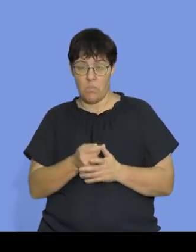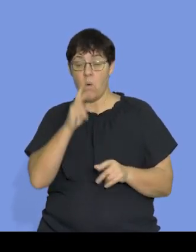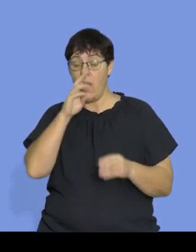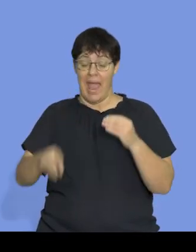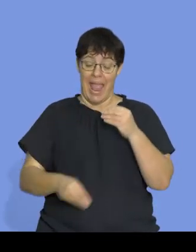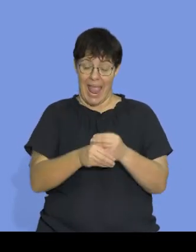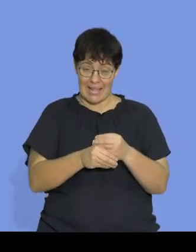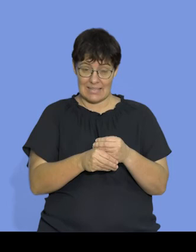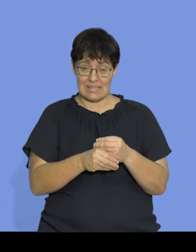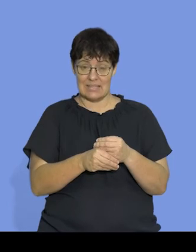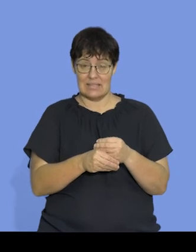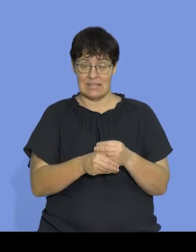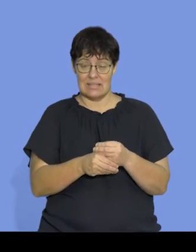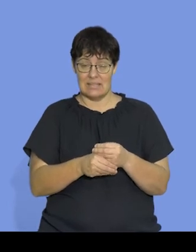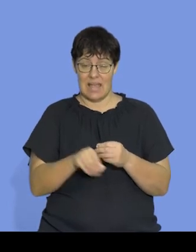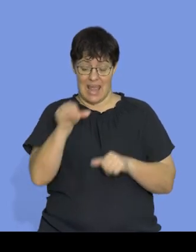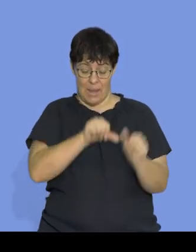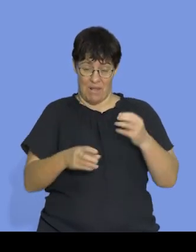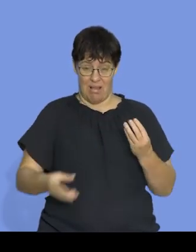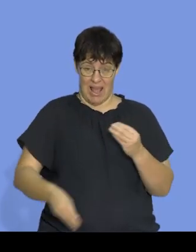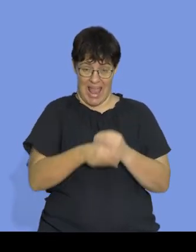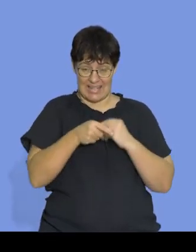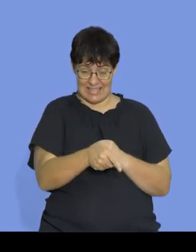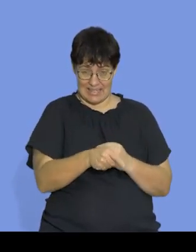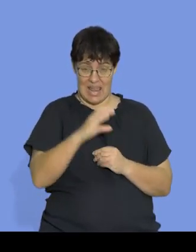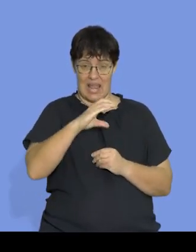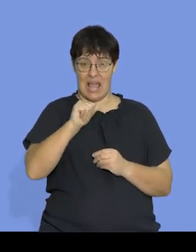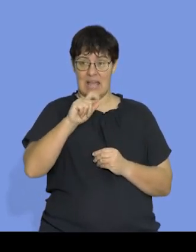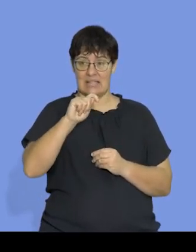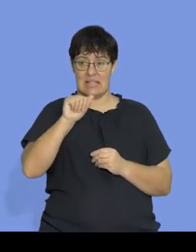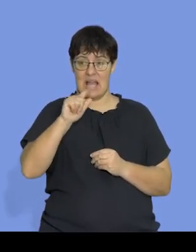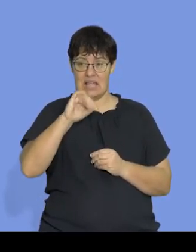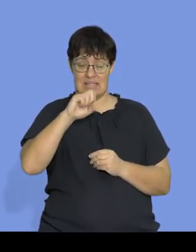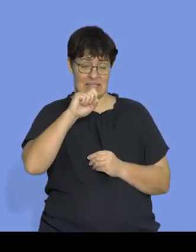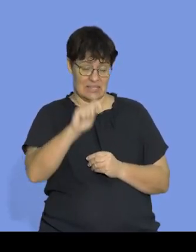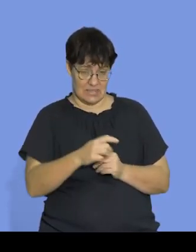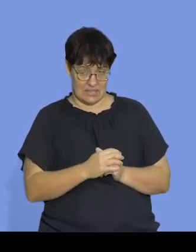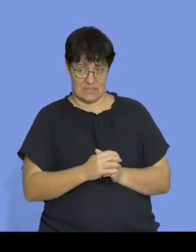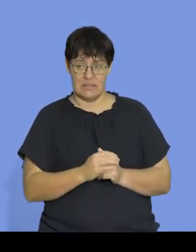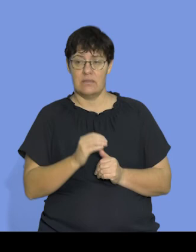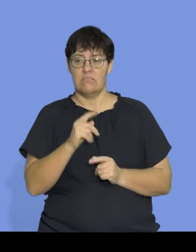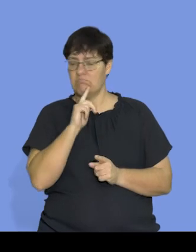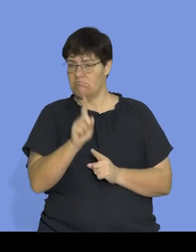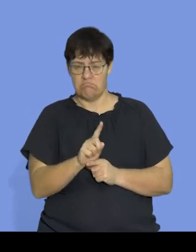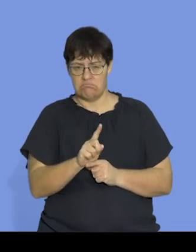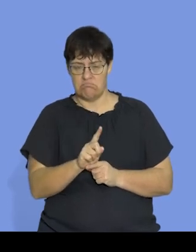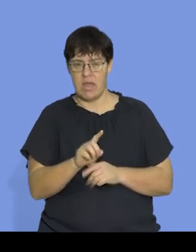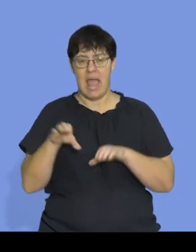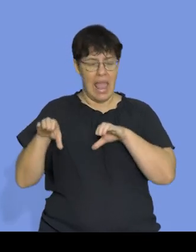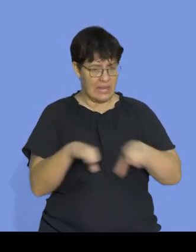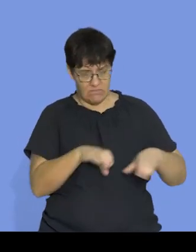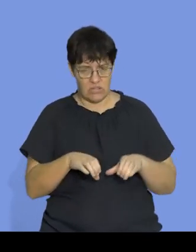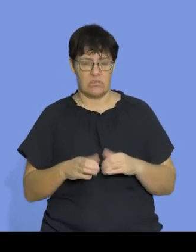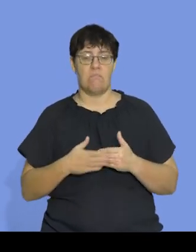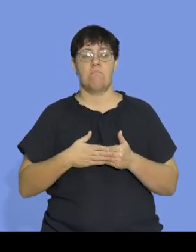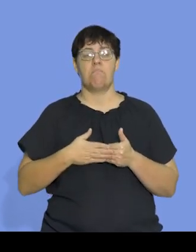activated complex, okay? Obviously, in the uncatalyzed reaction, there is greater amount of activation energy,